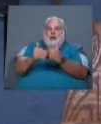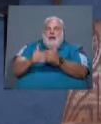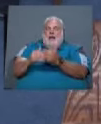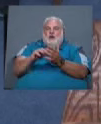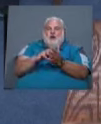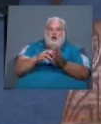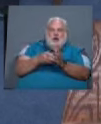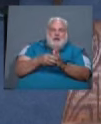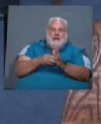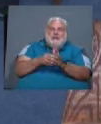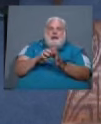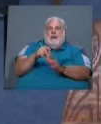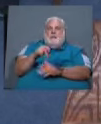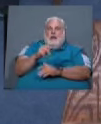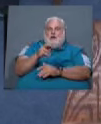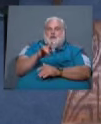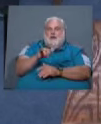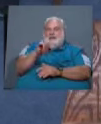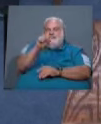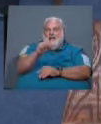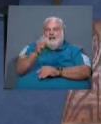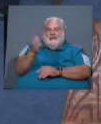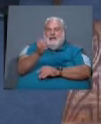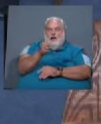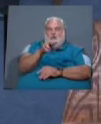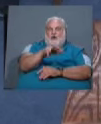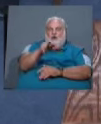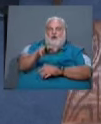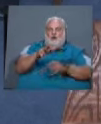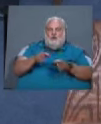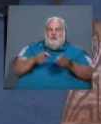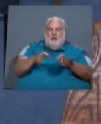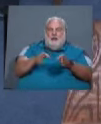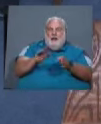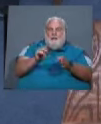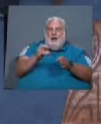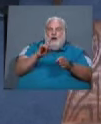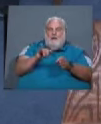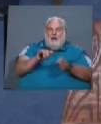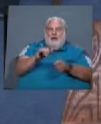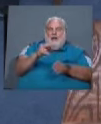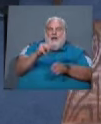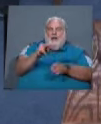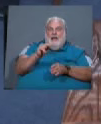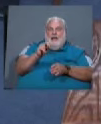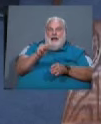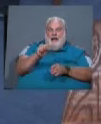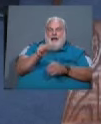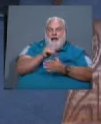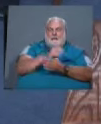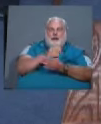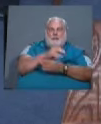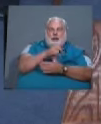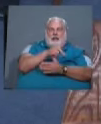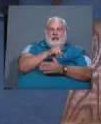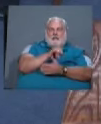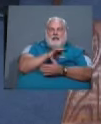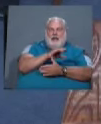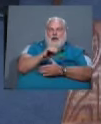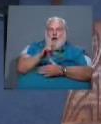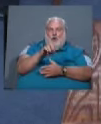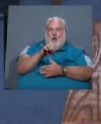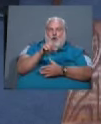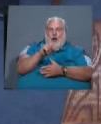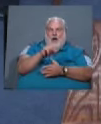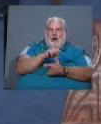cookies there in the South End on 33rd Street. Bakery by the name of Ham's Bakery between Pulaski and Cross.